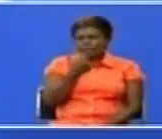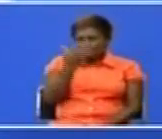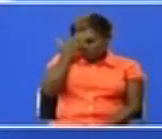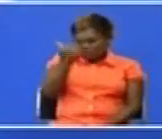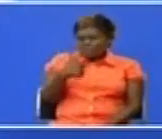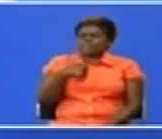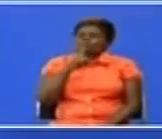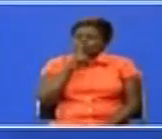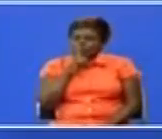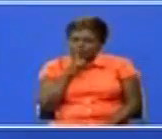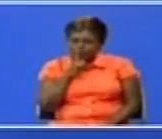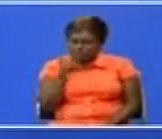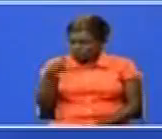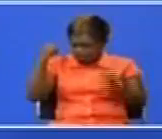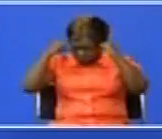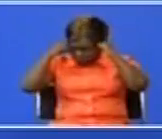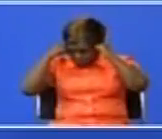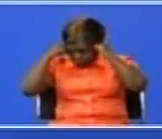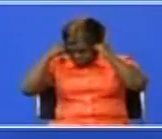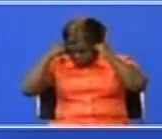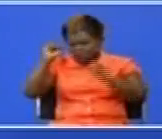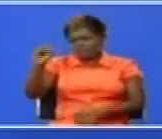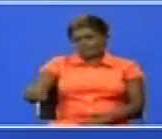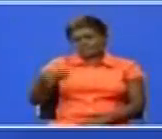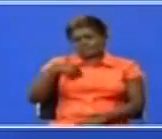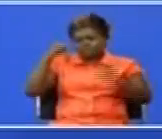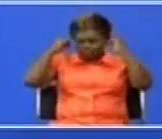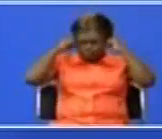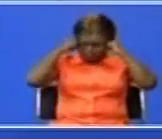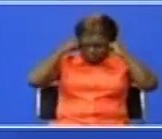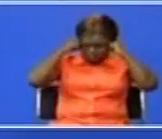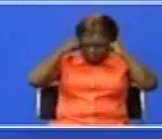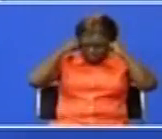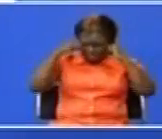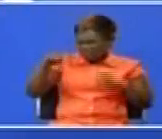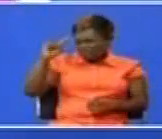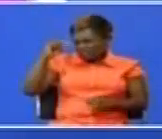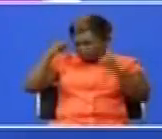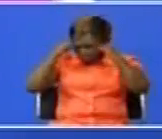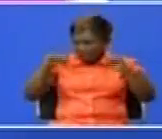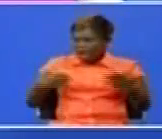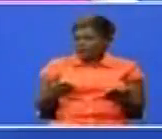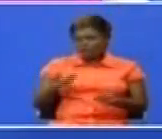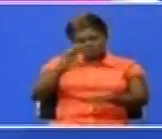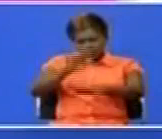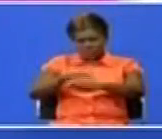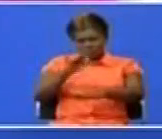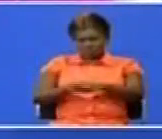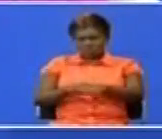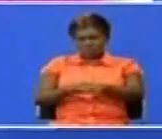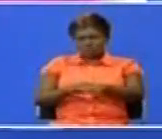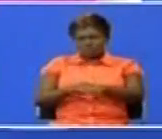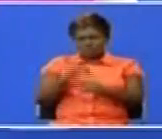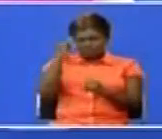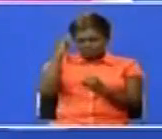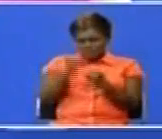why I was quiet. So you've been in school? Is that what you're saying? Yes, ma'am. Wow. How has that been for you? It's good. And, you know, like, at the end